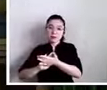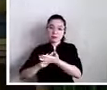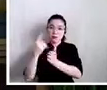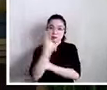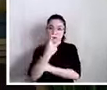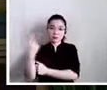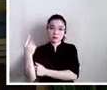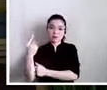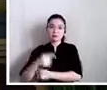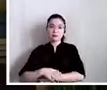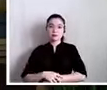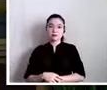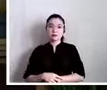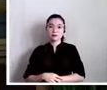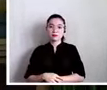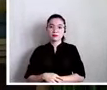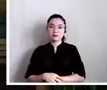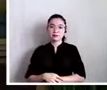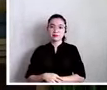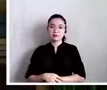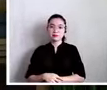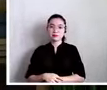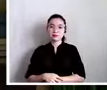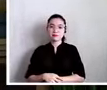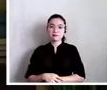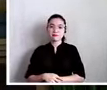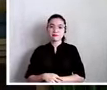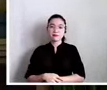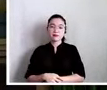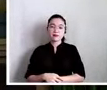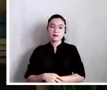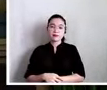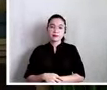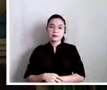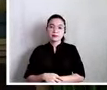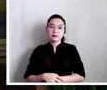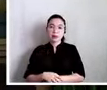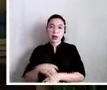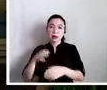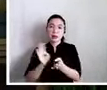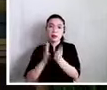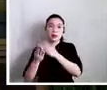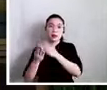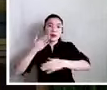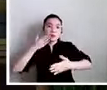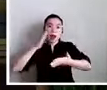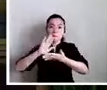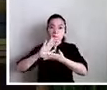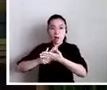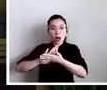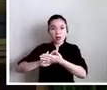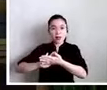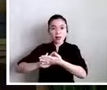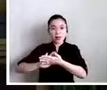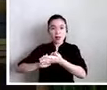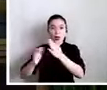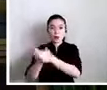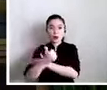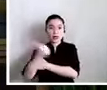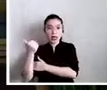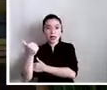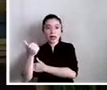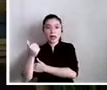that Jesus is telling about the gospel today, but we become agents of the devil, agents